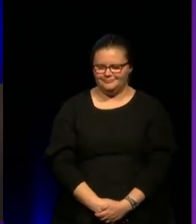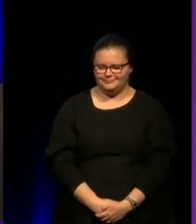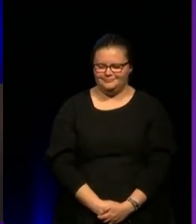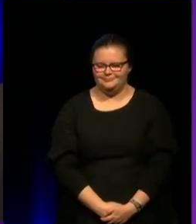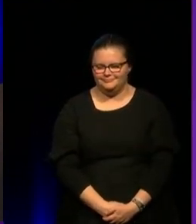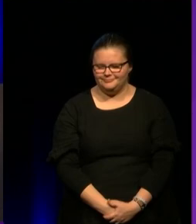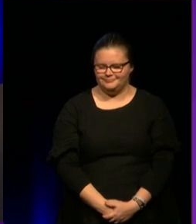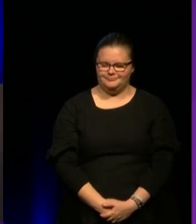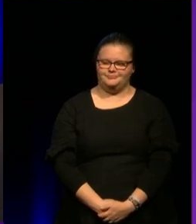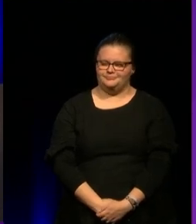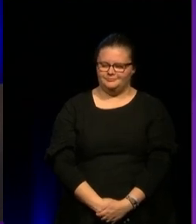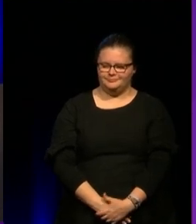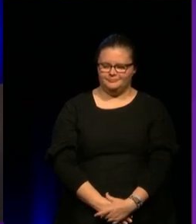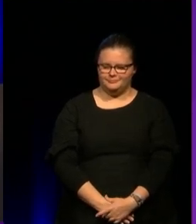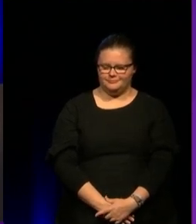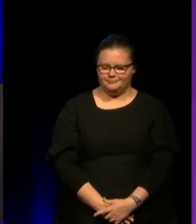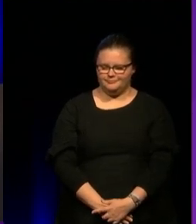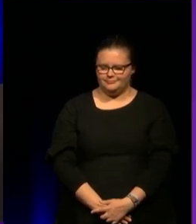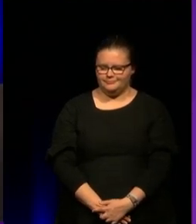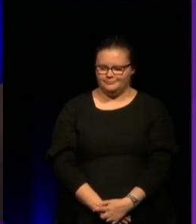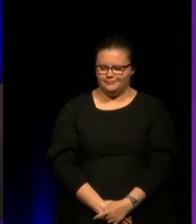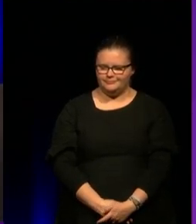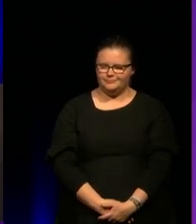Thanks, man. That's great. Yes, you're wonderful.